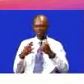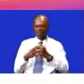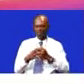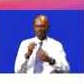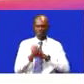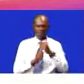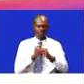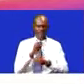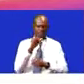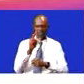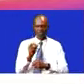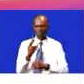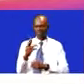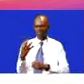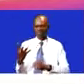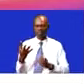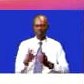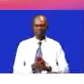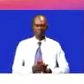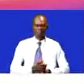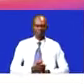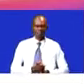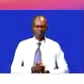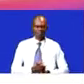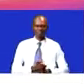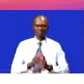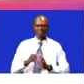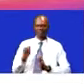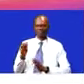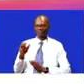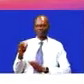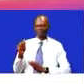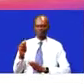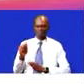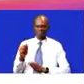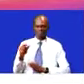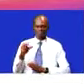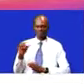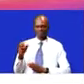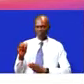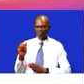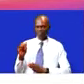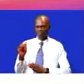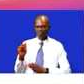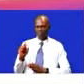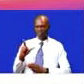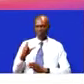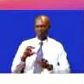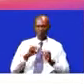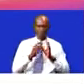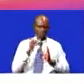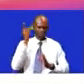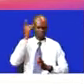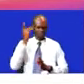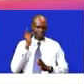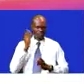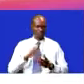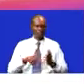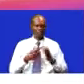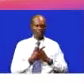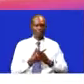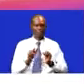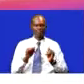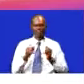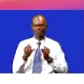mar 2020 kod 20 kod ang'wen. Aniluonga ni Arnold Ogang ka jaloko marwa en David Abila. Ka wachako weche